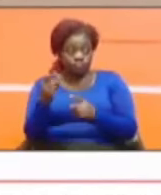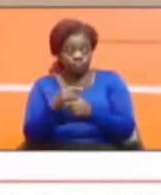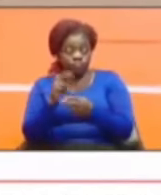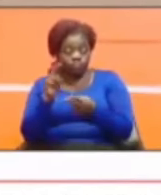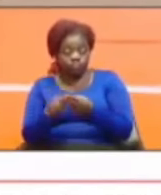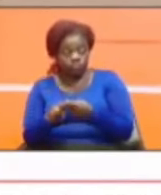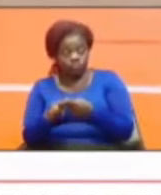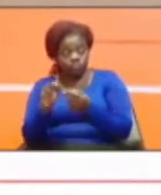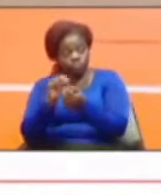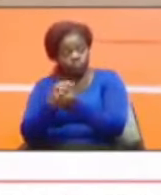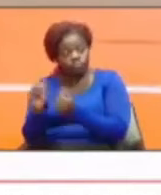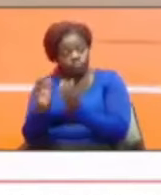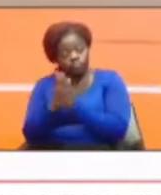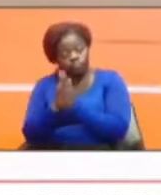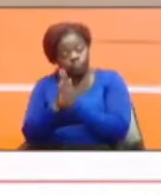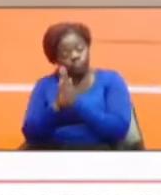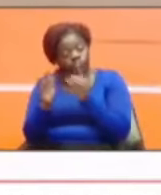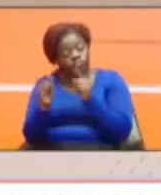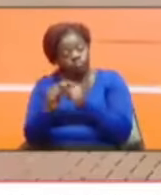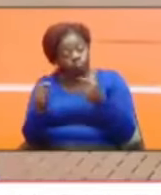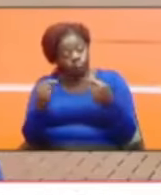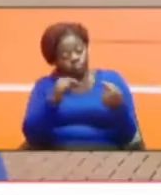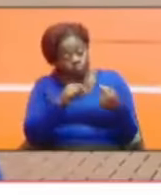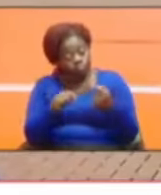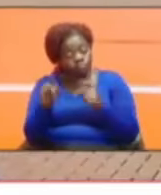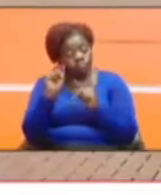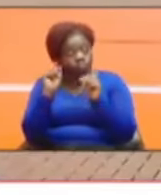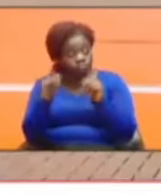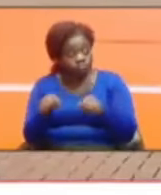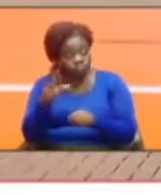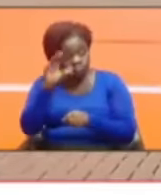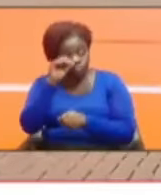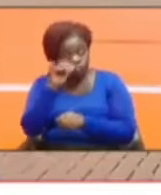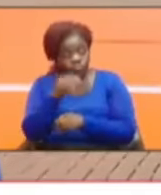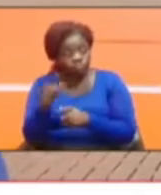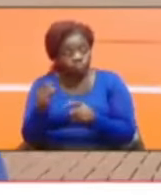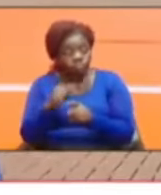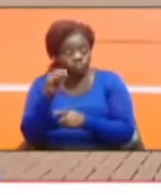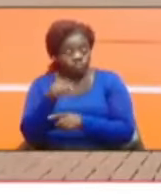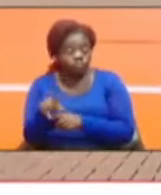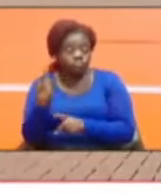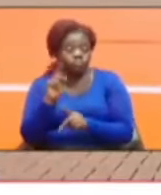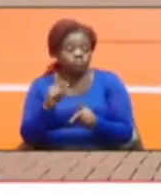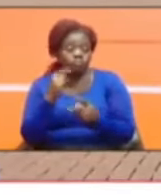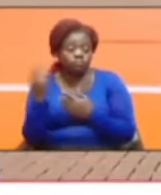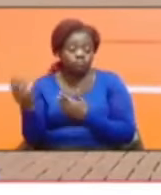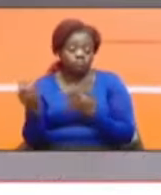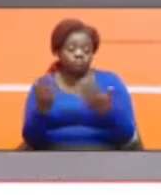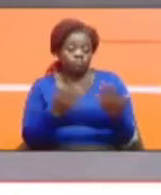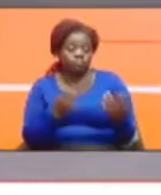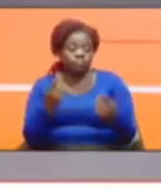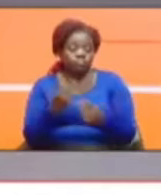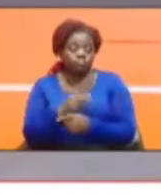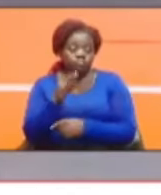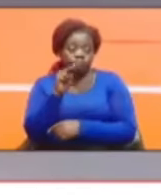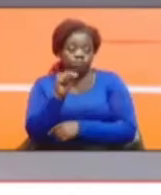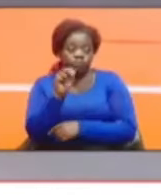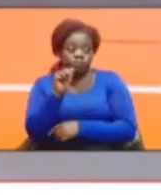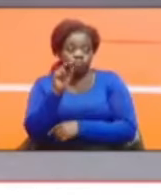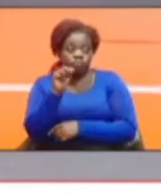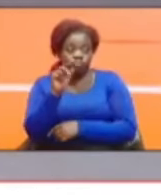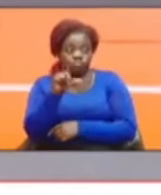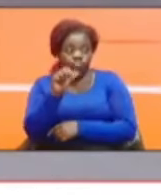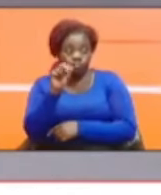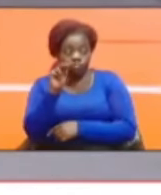Saturday and Sunday, to interact with these people so that they can learn a lot from these people who have come from Netherlands. Joy Mirembe Senfu